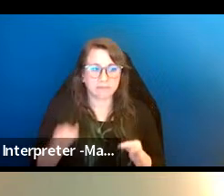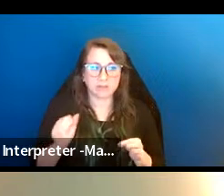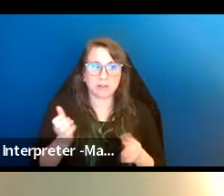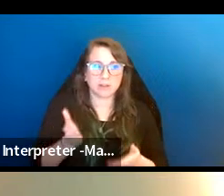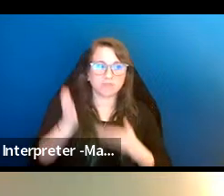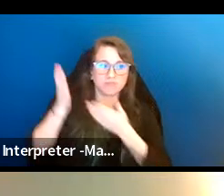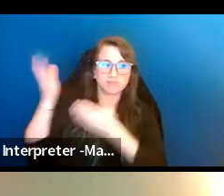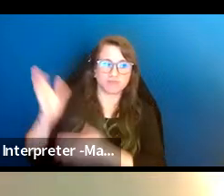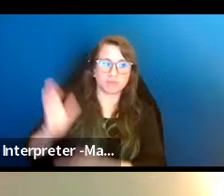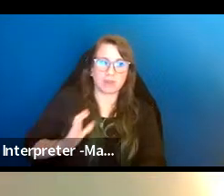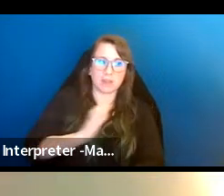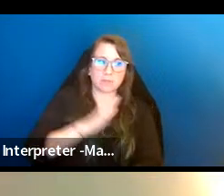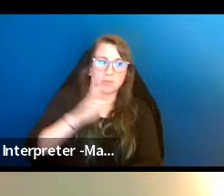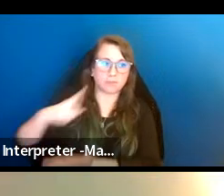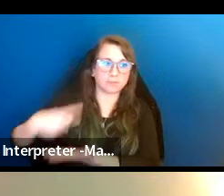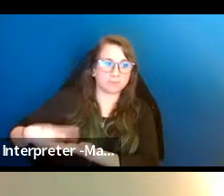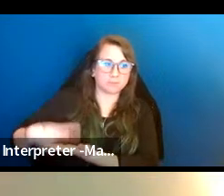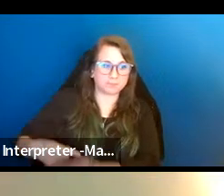the council member.